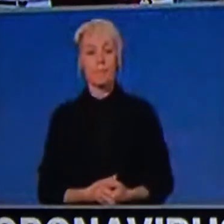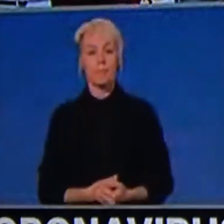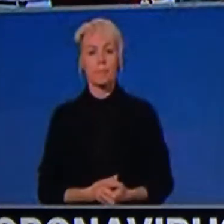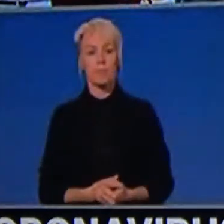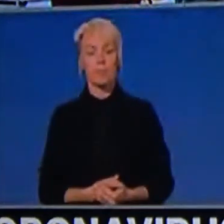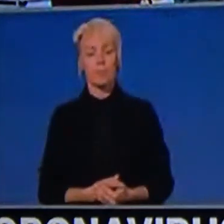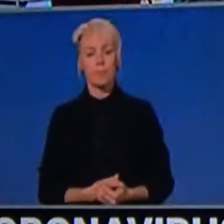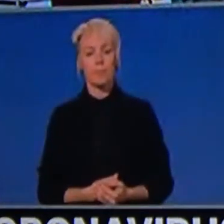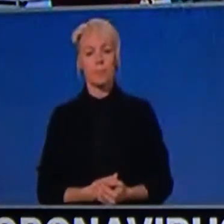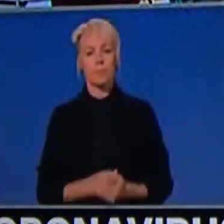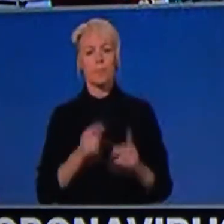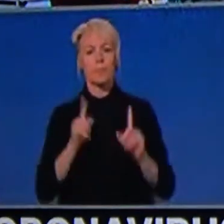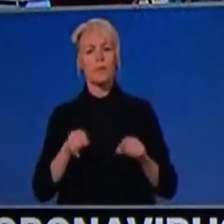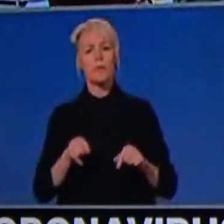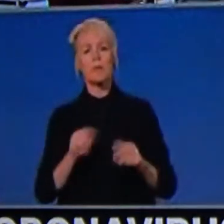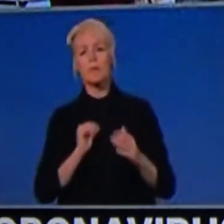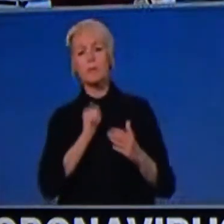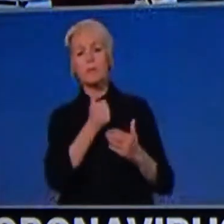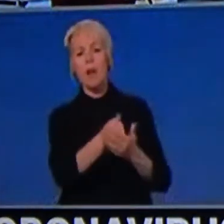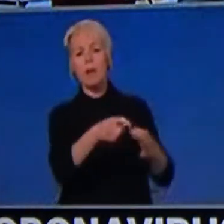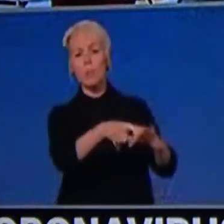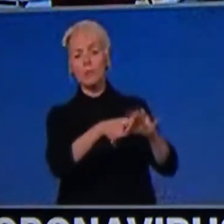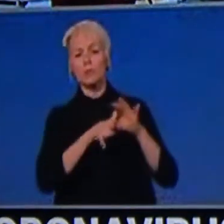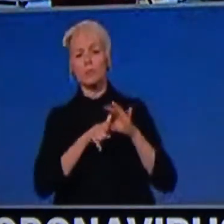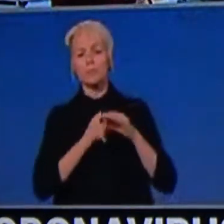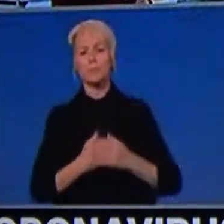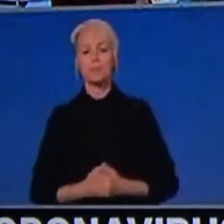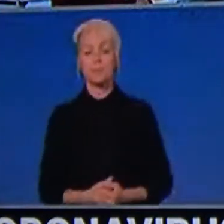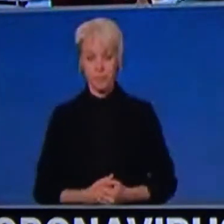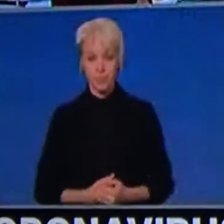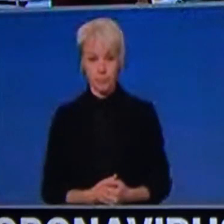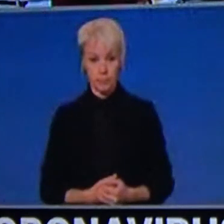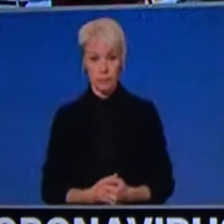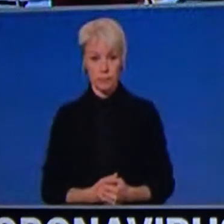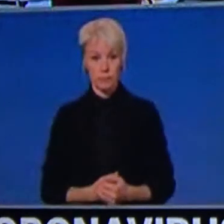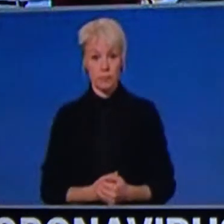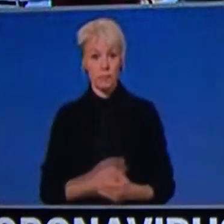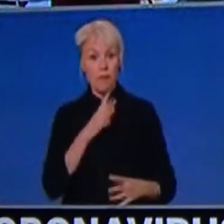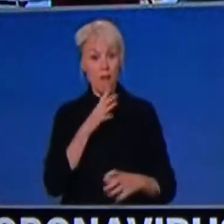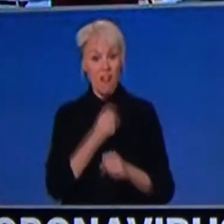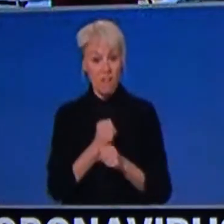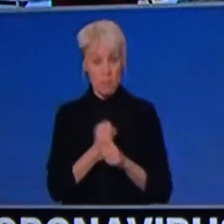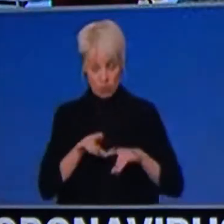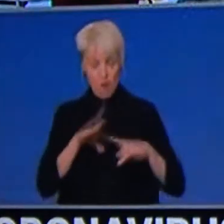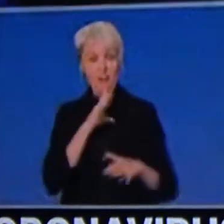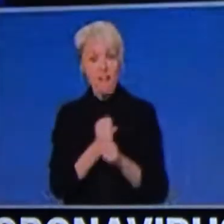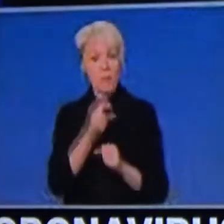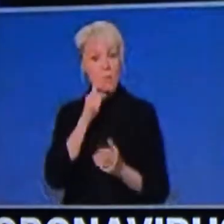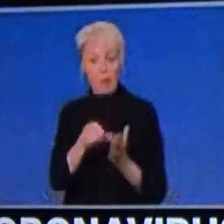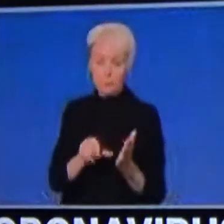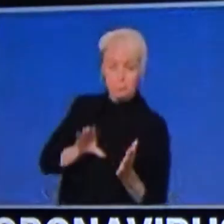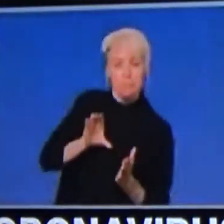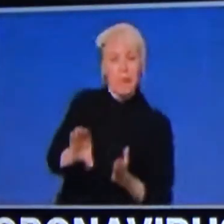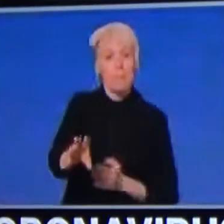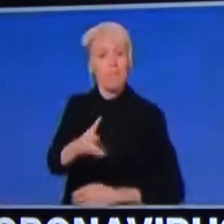government... Sorry, I'll go from the back and walk... No, you're there. Go ahead. Will the government bail out Virgin? I'll just